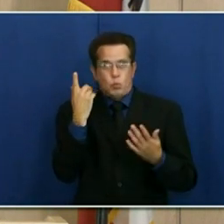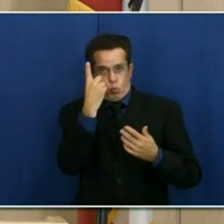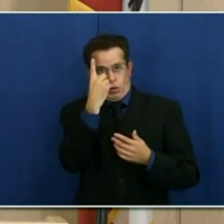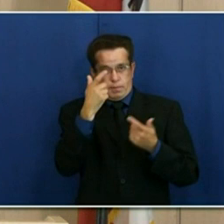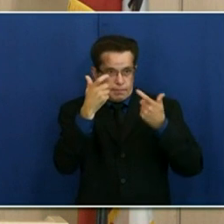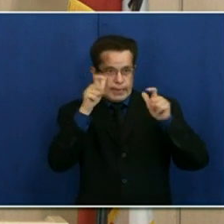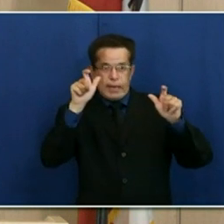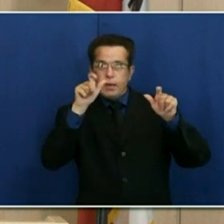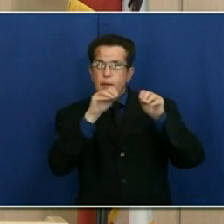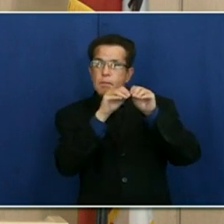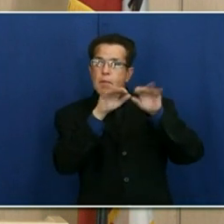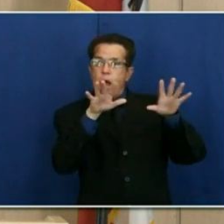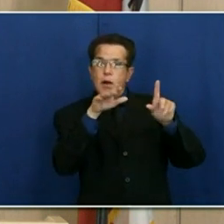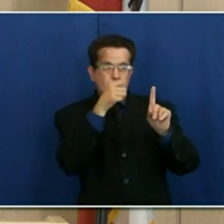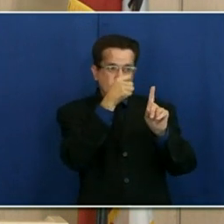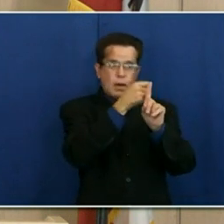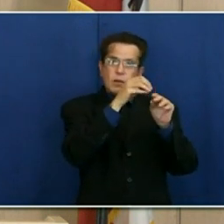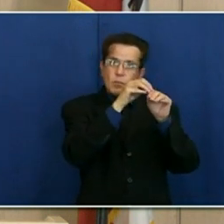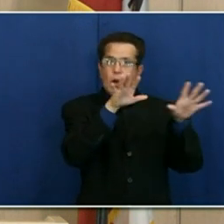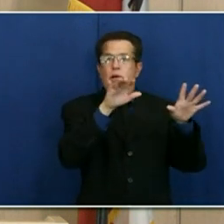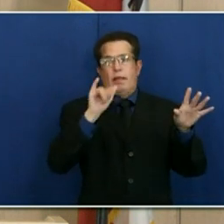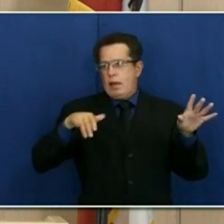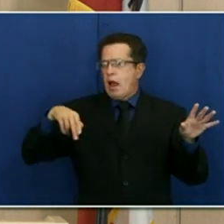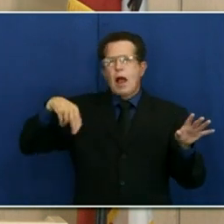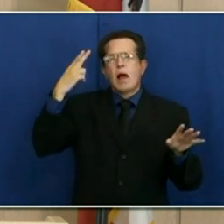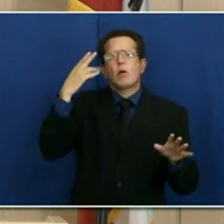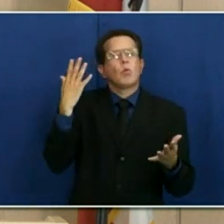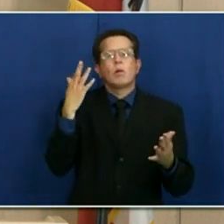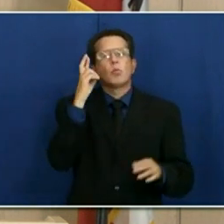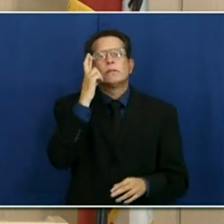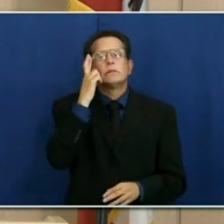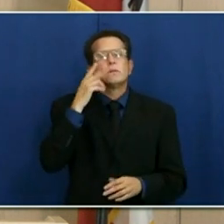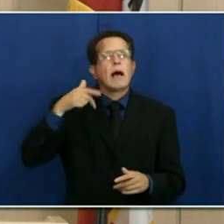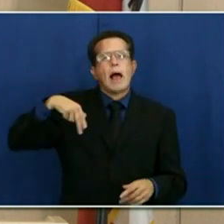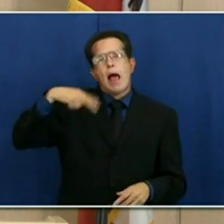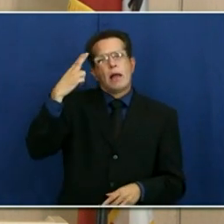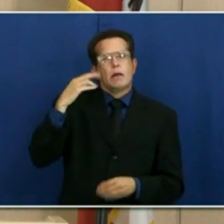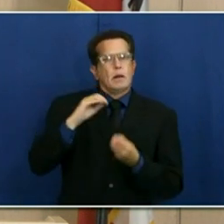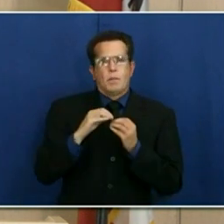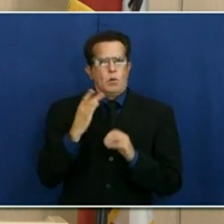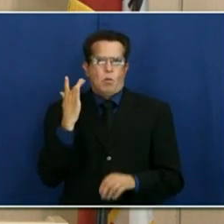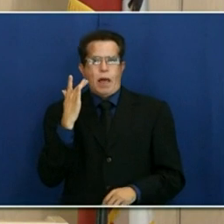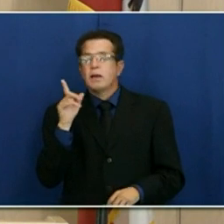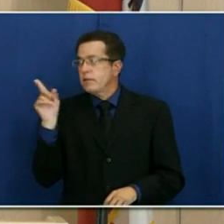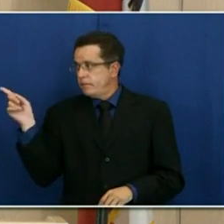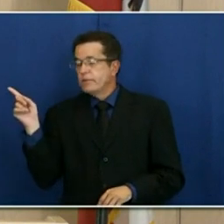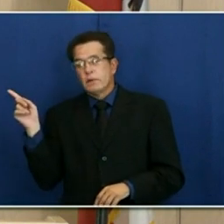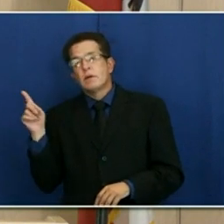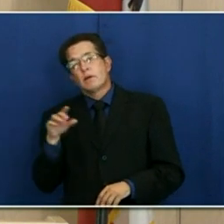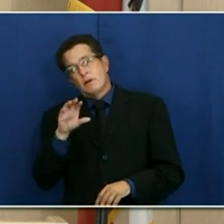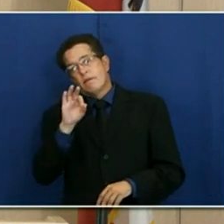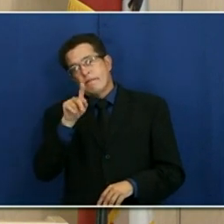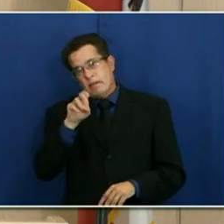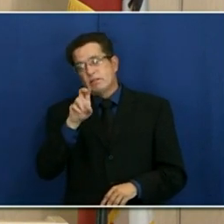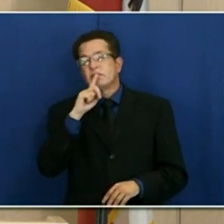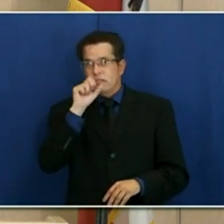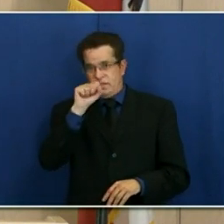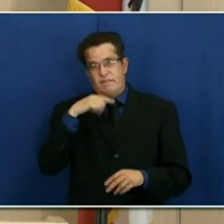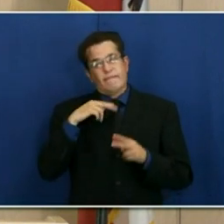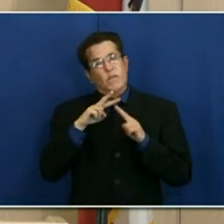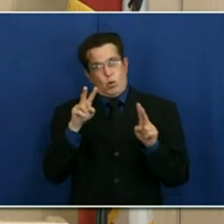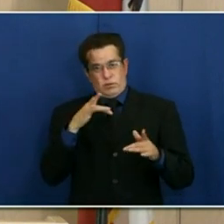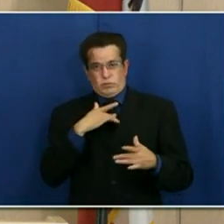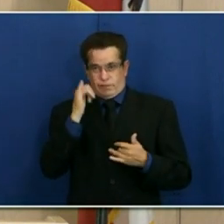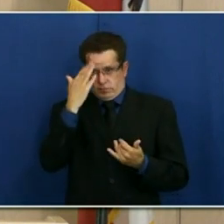outbreak or a number of outbreaks? Yeah, we're very concerned, which is why we're here today. It's gone